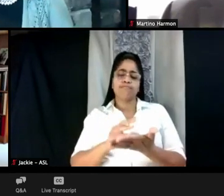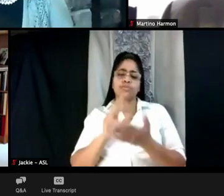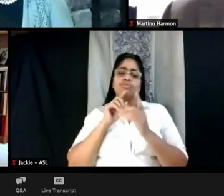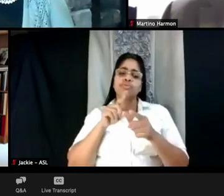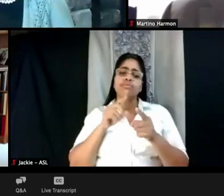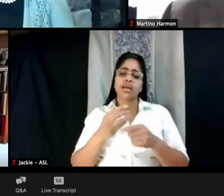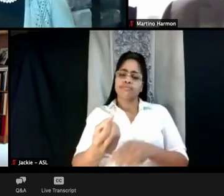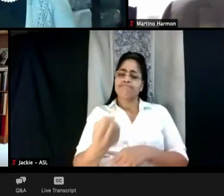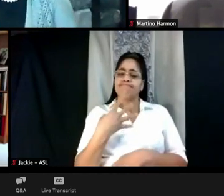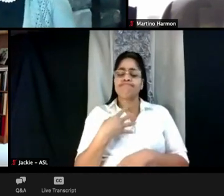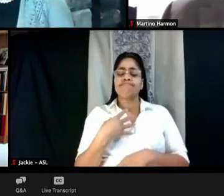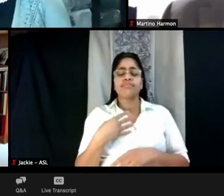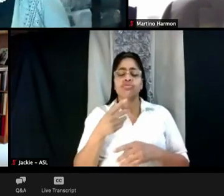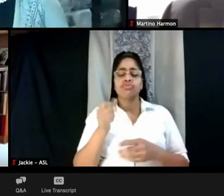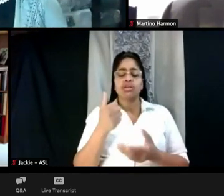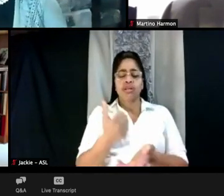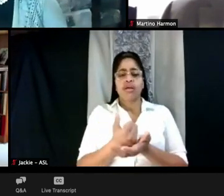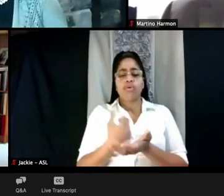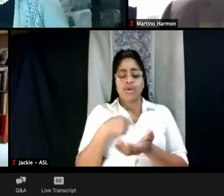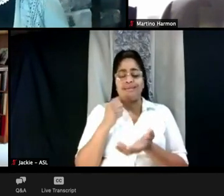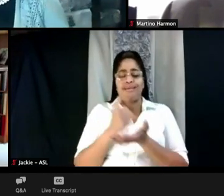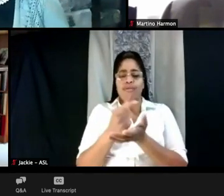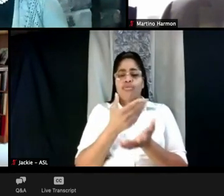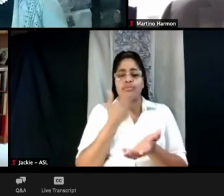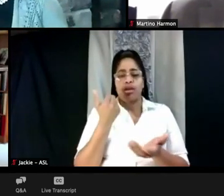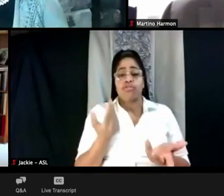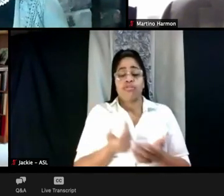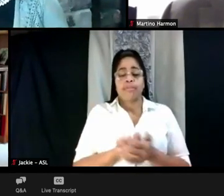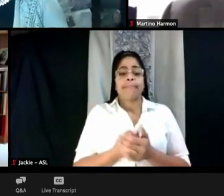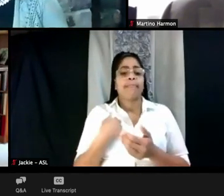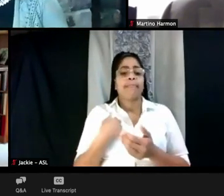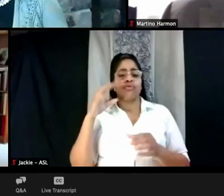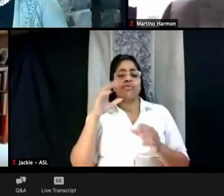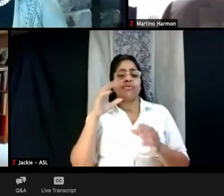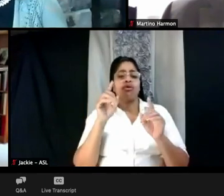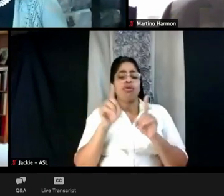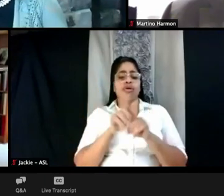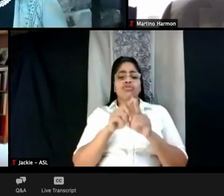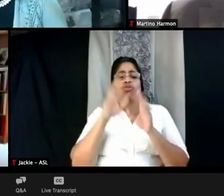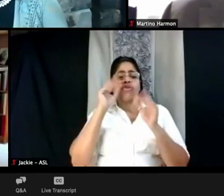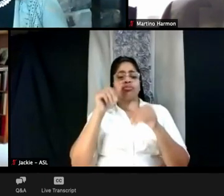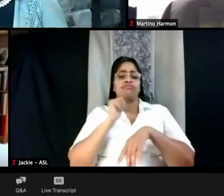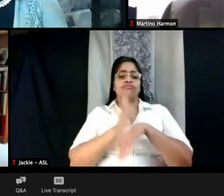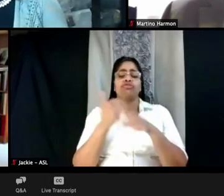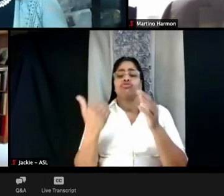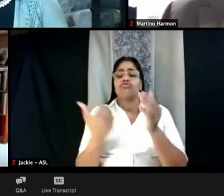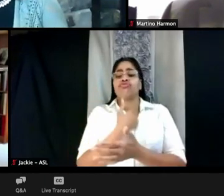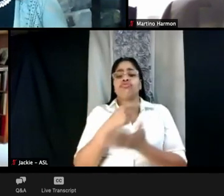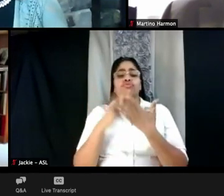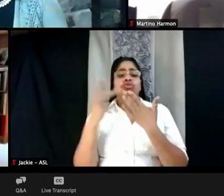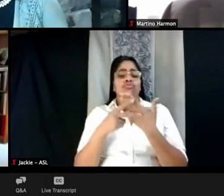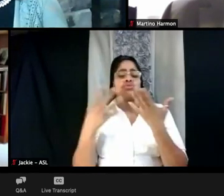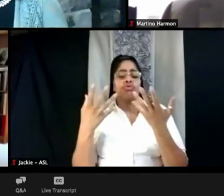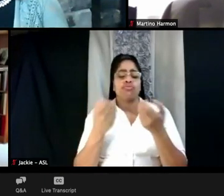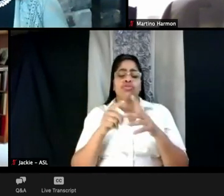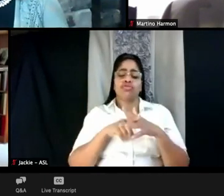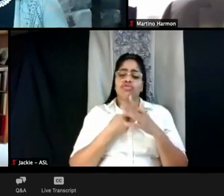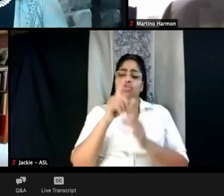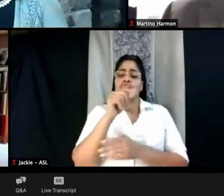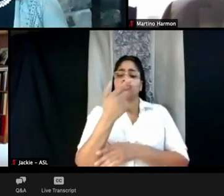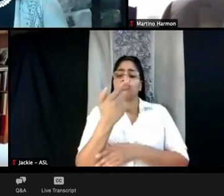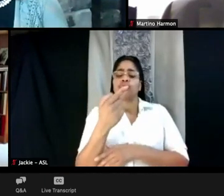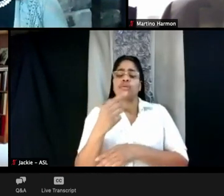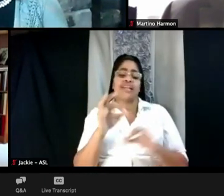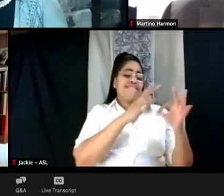most. We're also working on a new program that we hope to roll out early in 2021 called Family